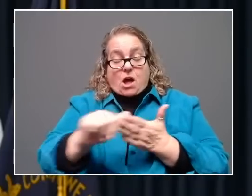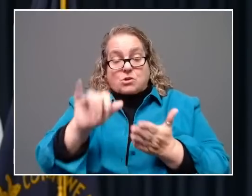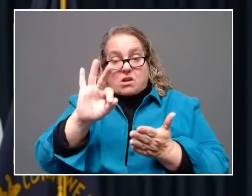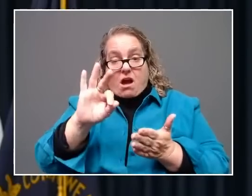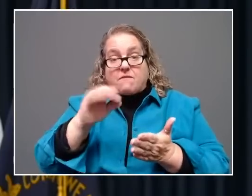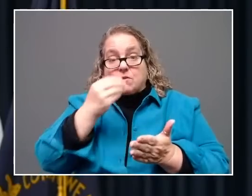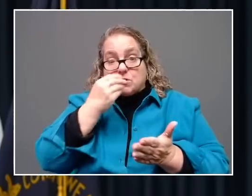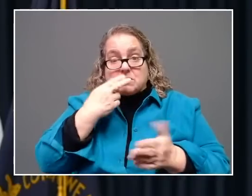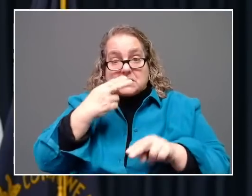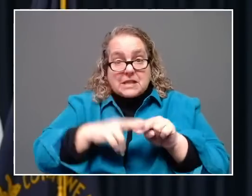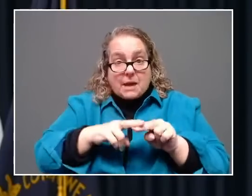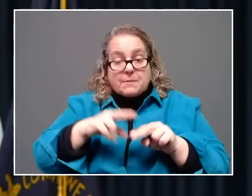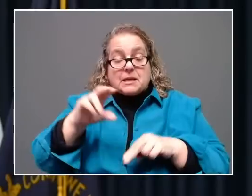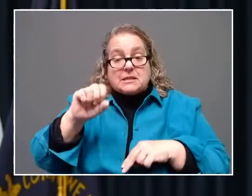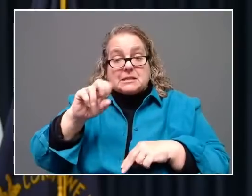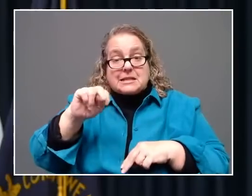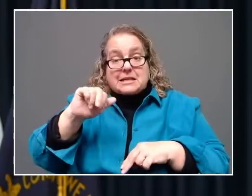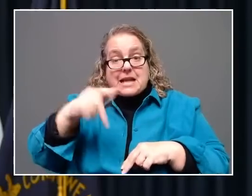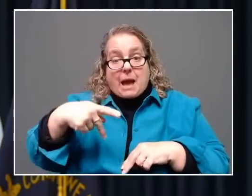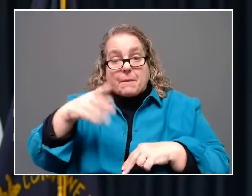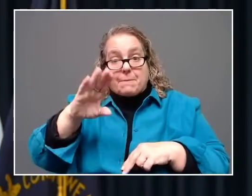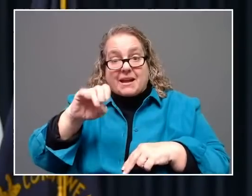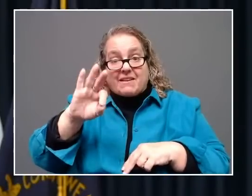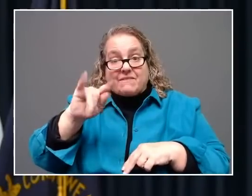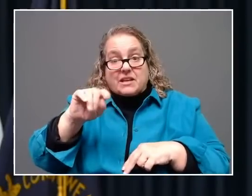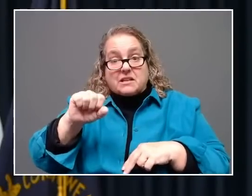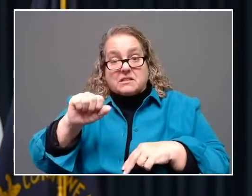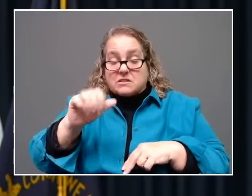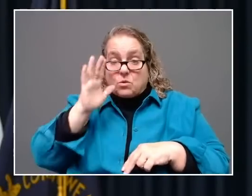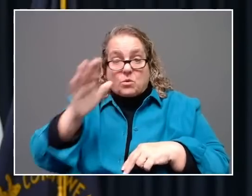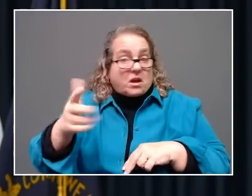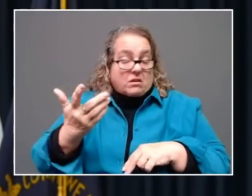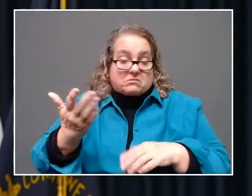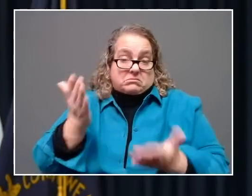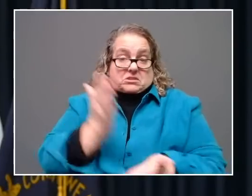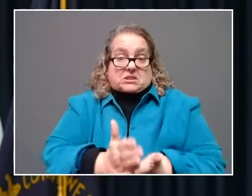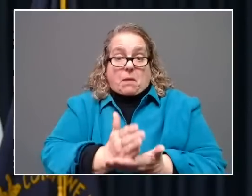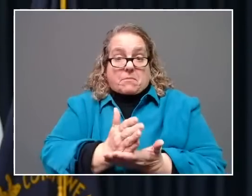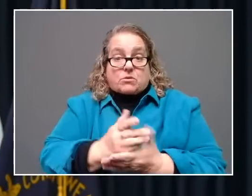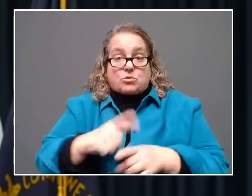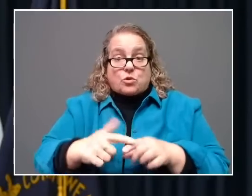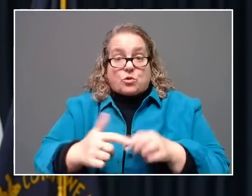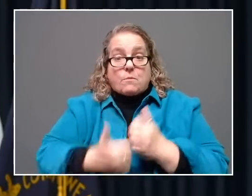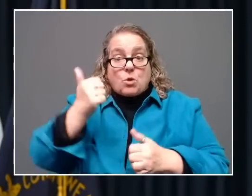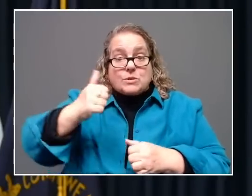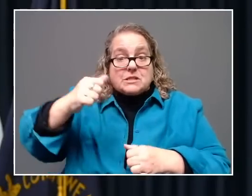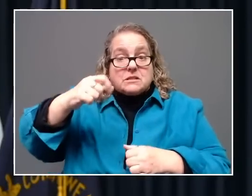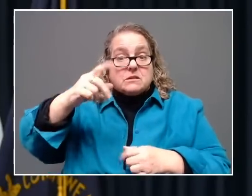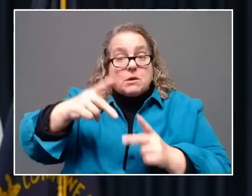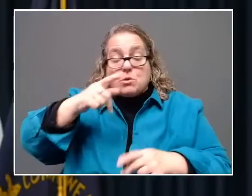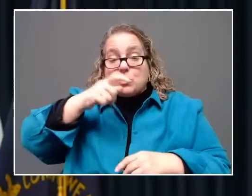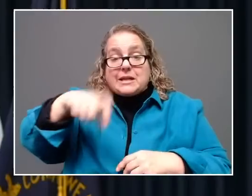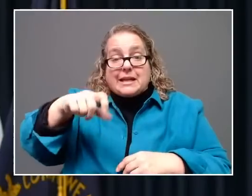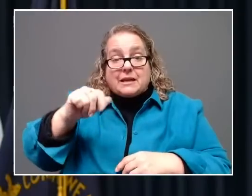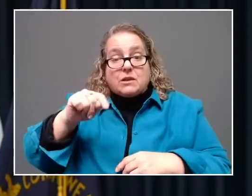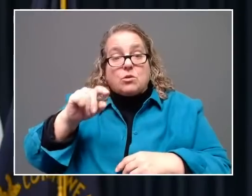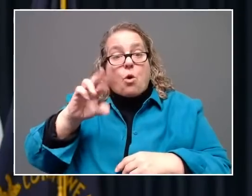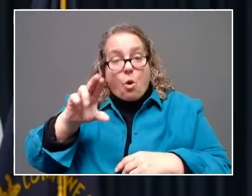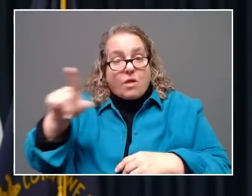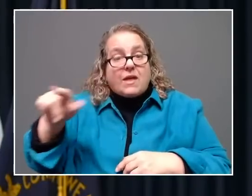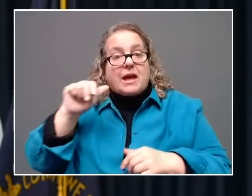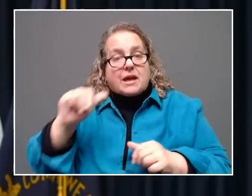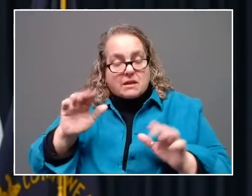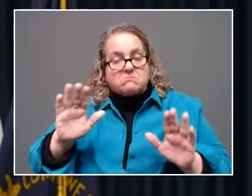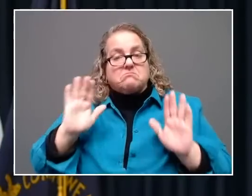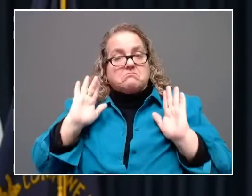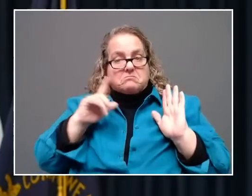to the most needy while doing nothing in terms of restrictions because there aren't any. Or stepping back and saying our kids